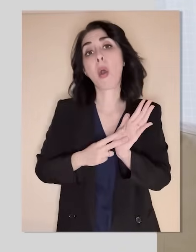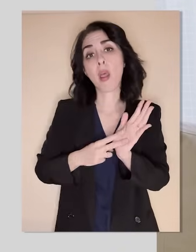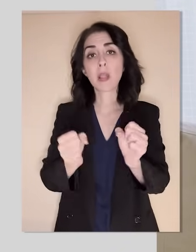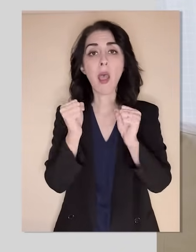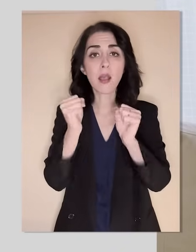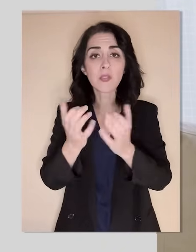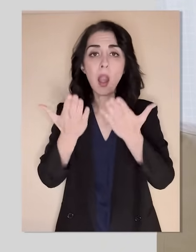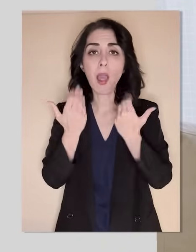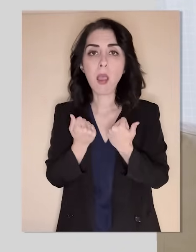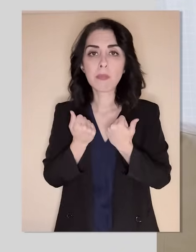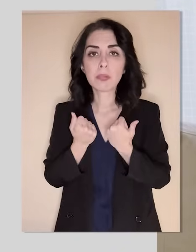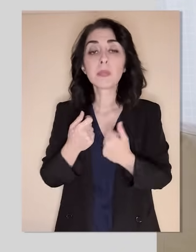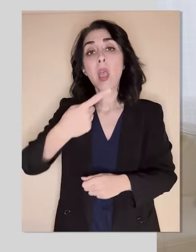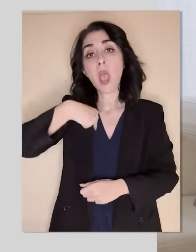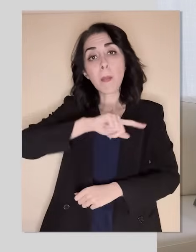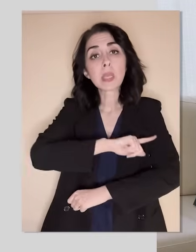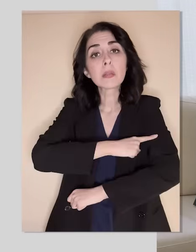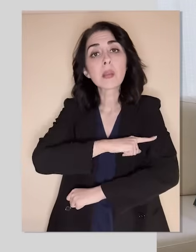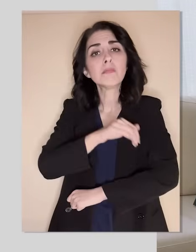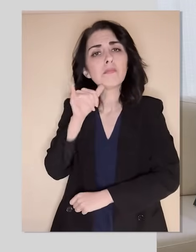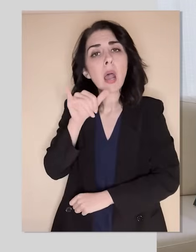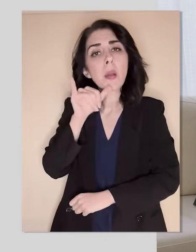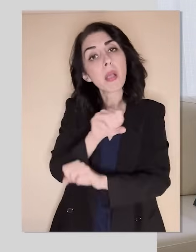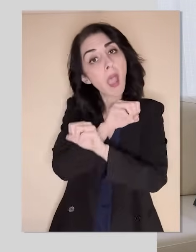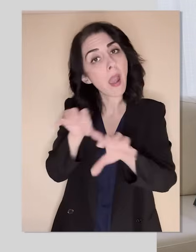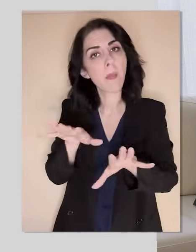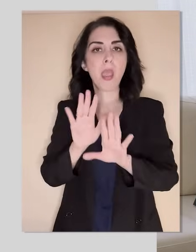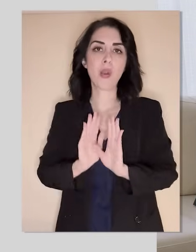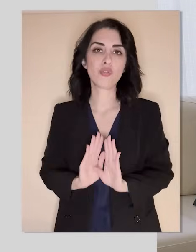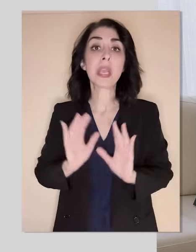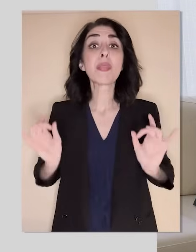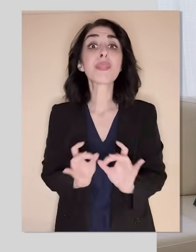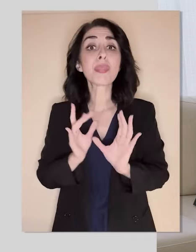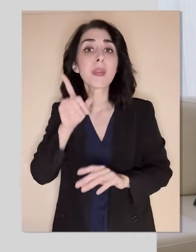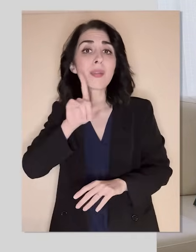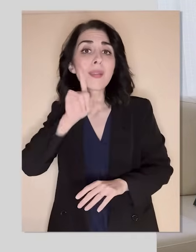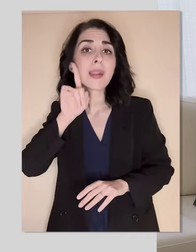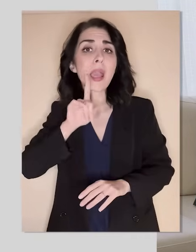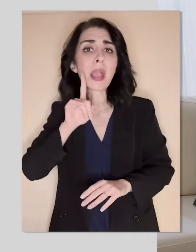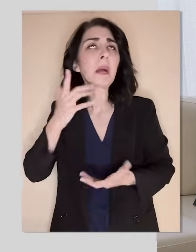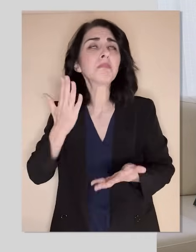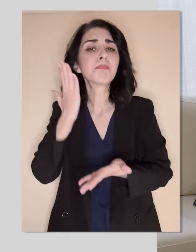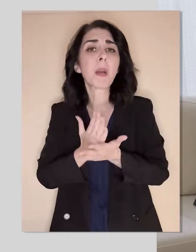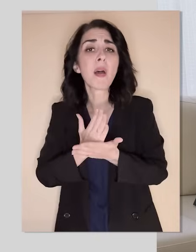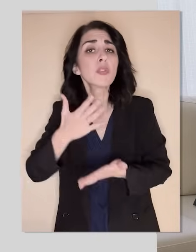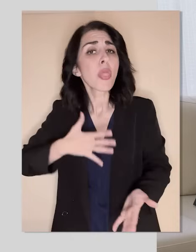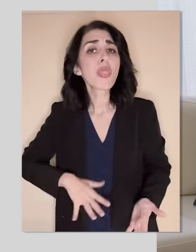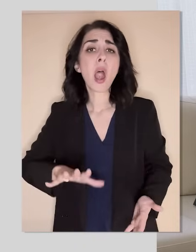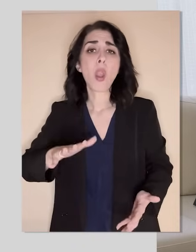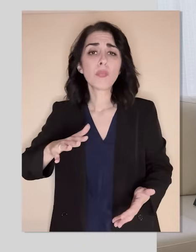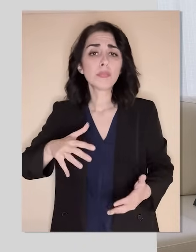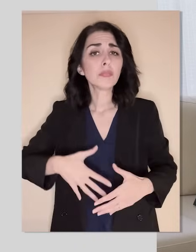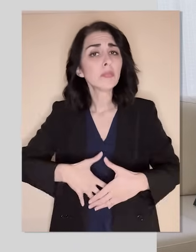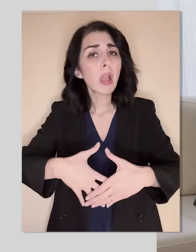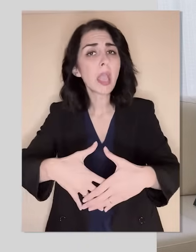And if a woman decides one day, I want to get pregnant, I want another child, or I want my